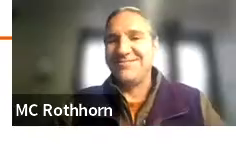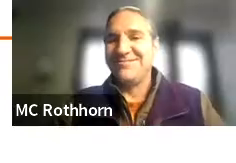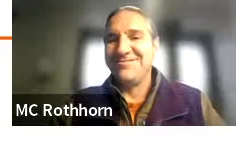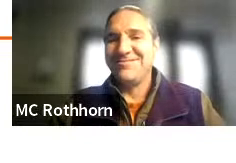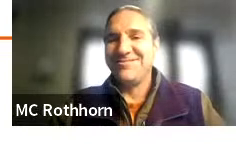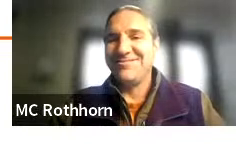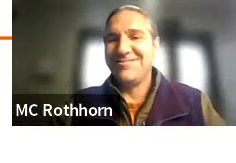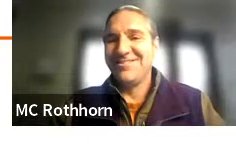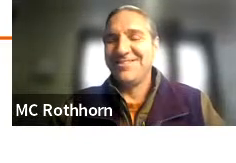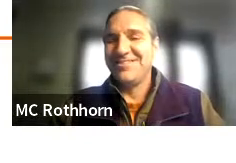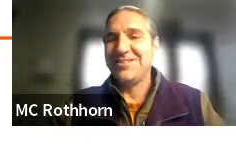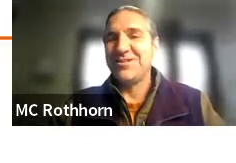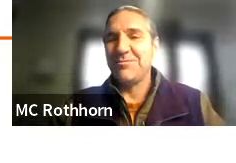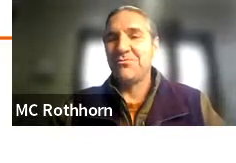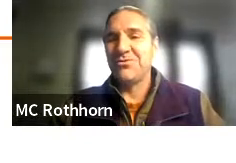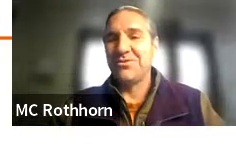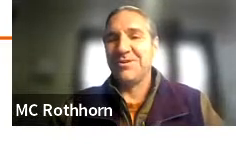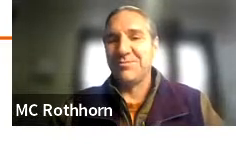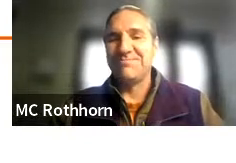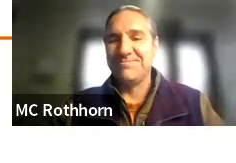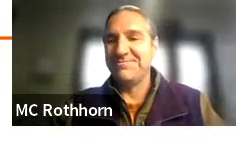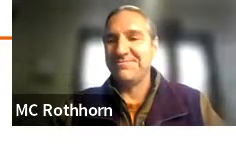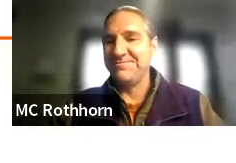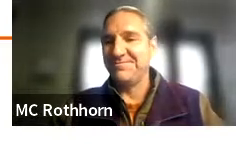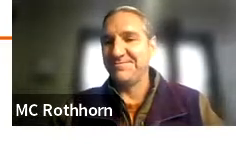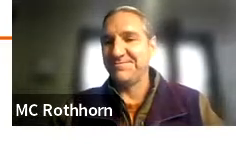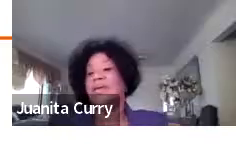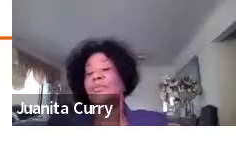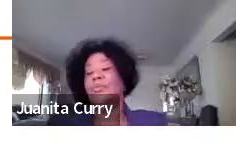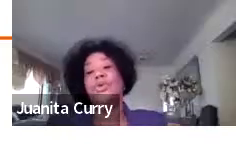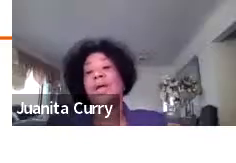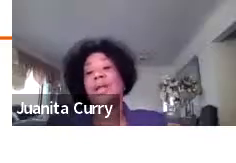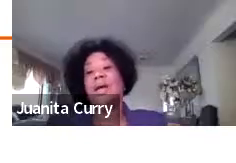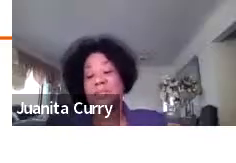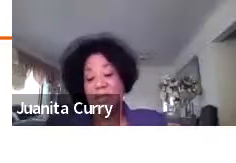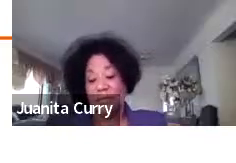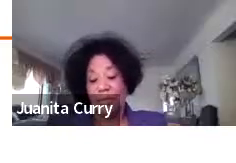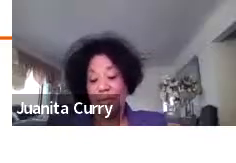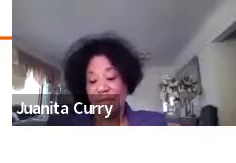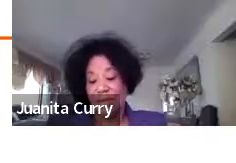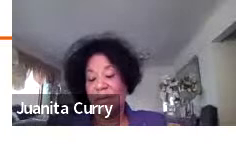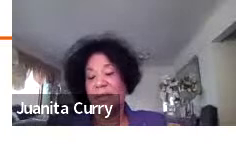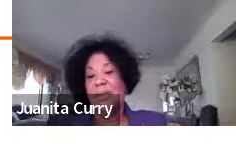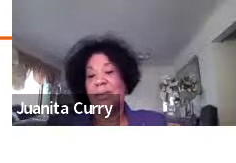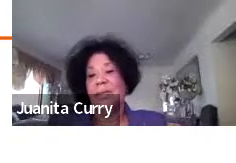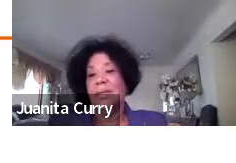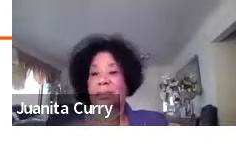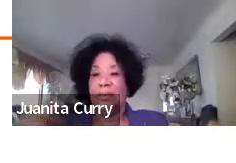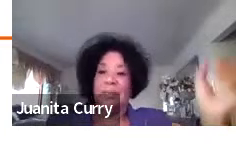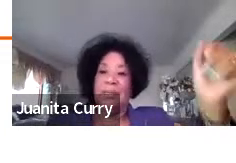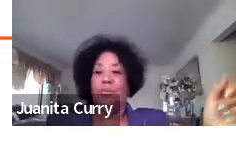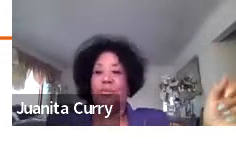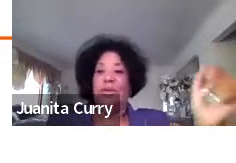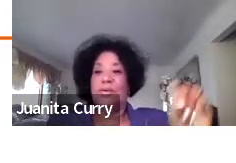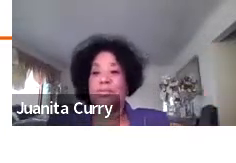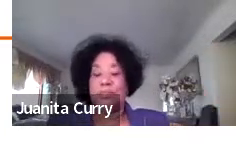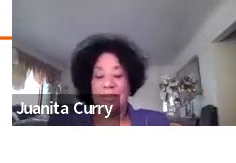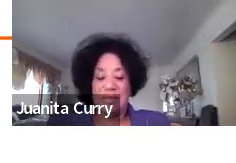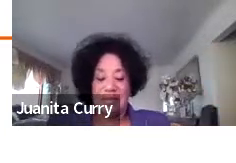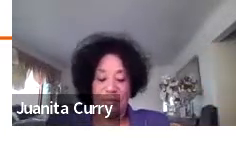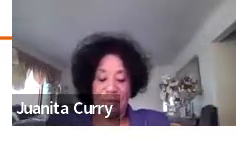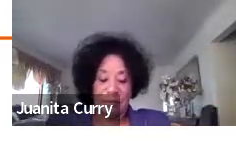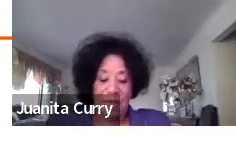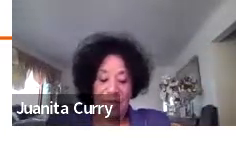Drive, yeah. Yeah, she's coming home for the summer. Oh, great. Well, you got a lot of stuff. You're going to have to get one of